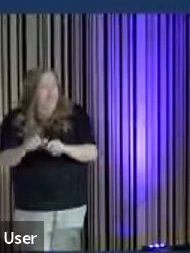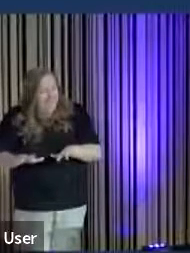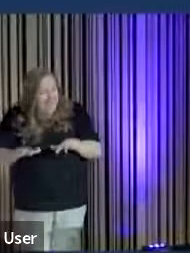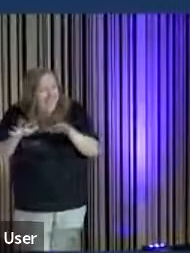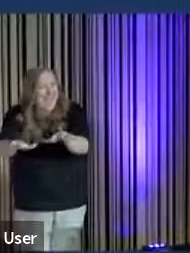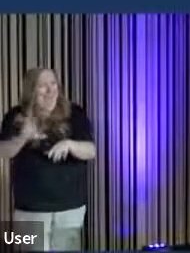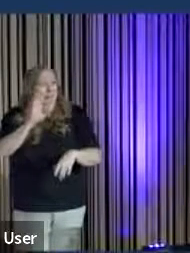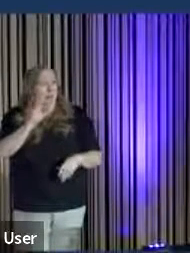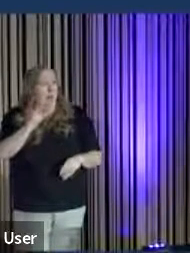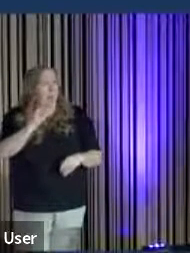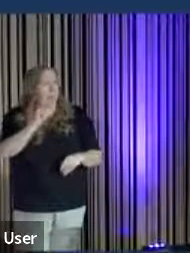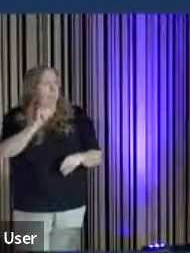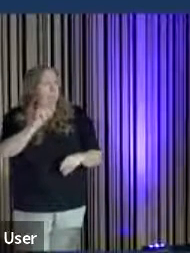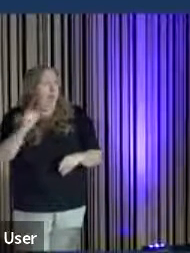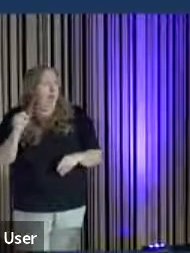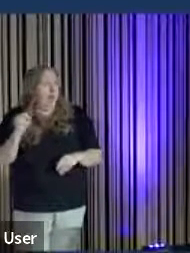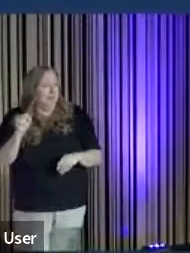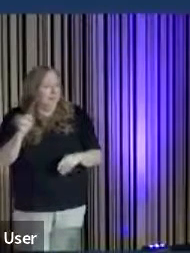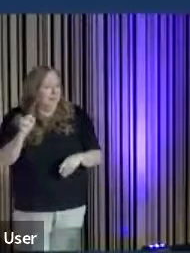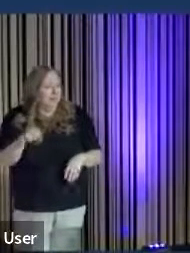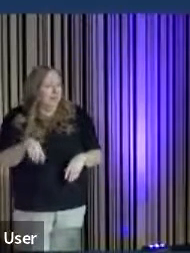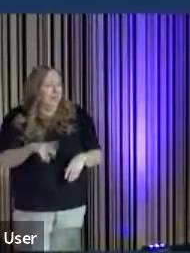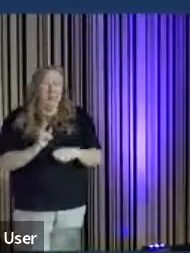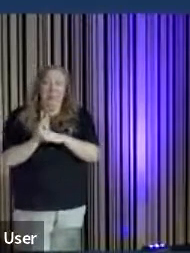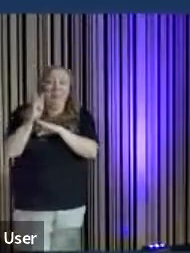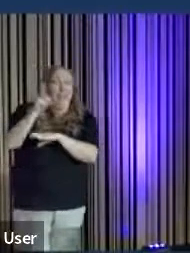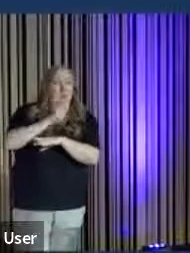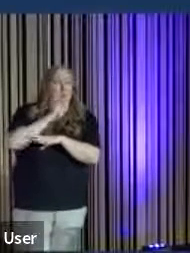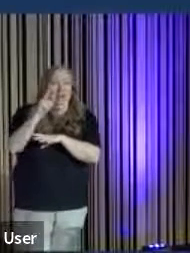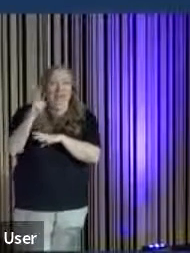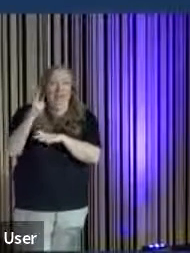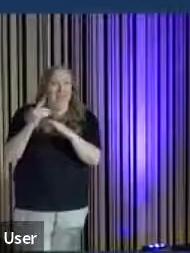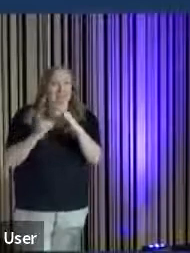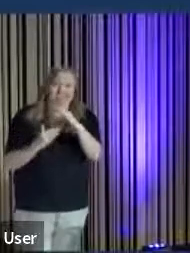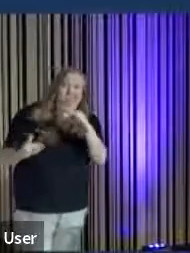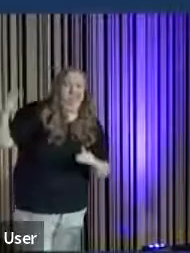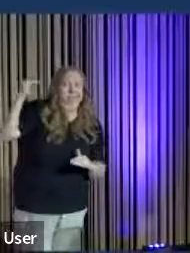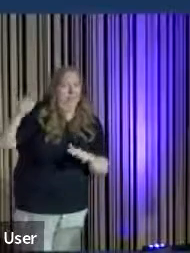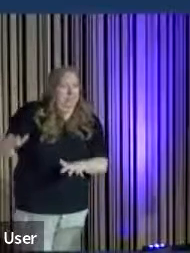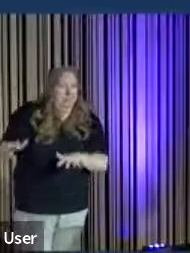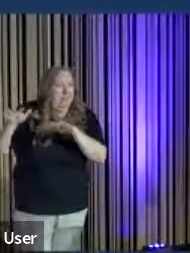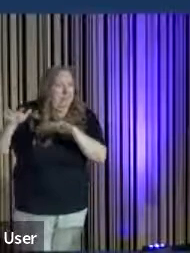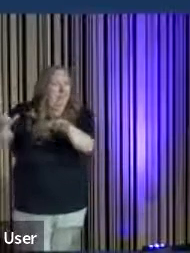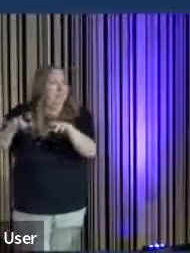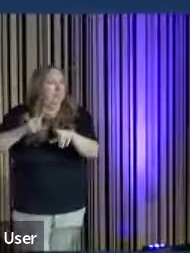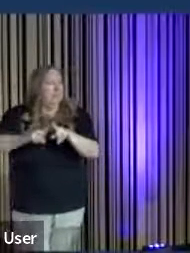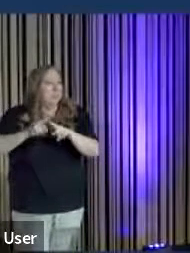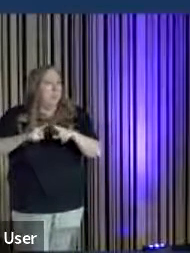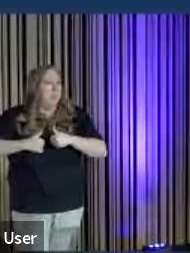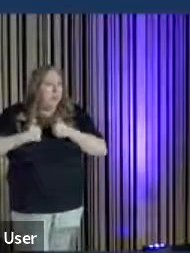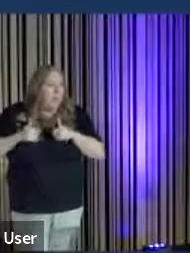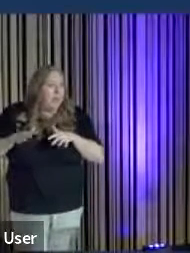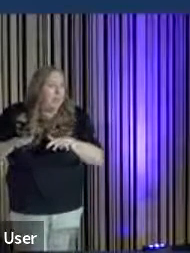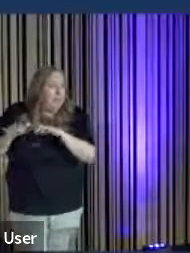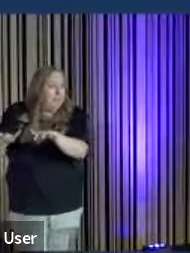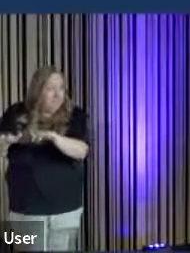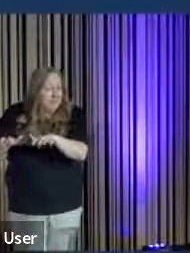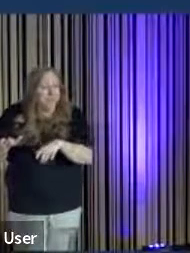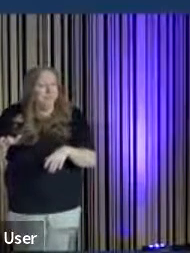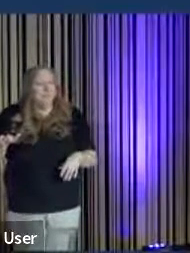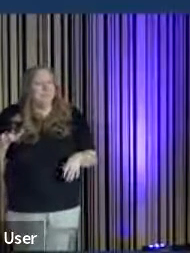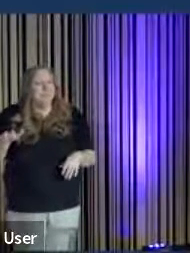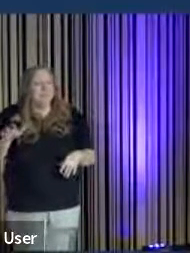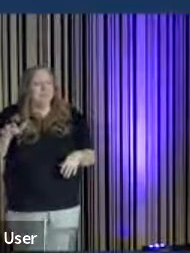in terrestrial systems. The plants really dominate the abundance of organisms. And we're down